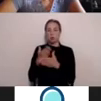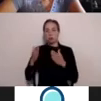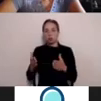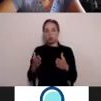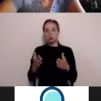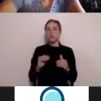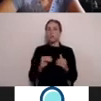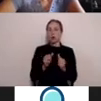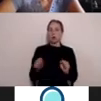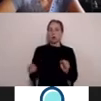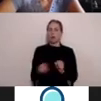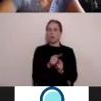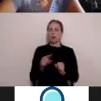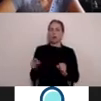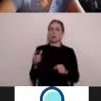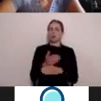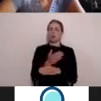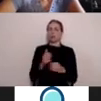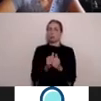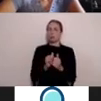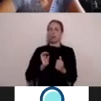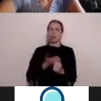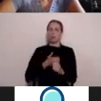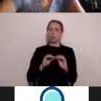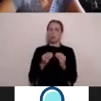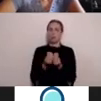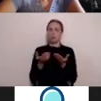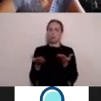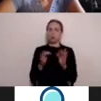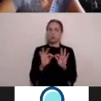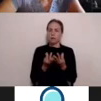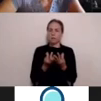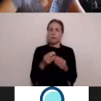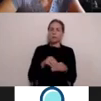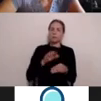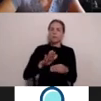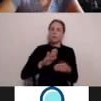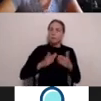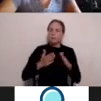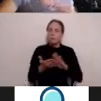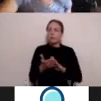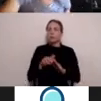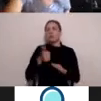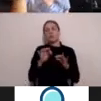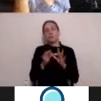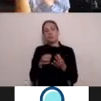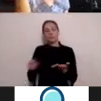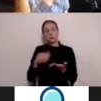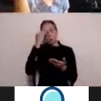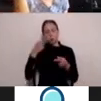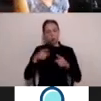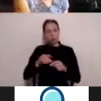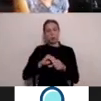with each of our organizations to serve families and either in their communities or other families that they know during